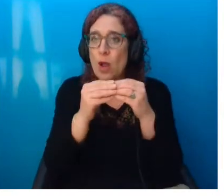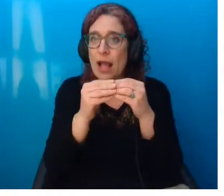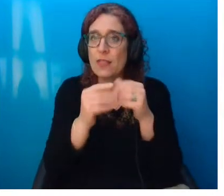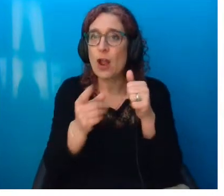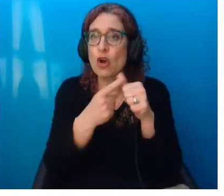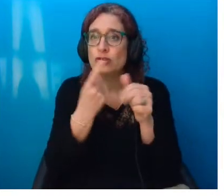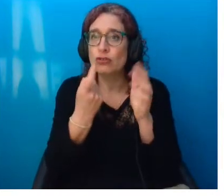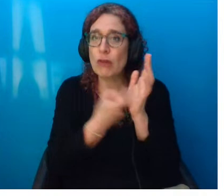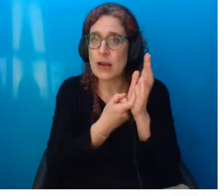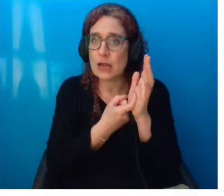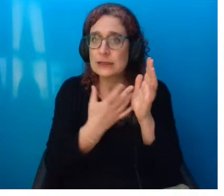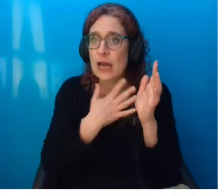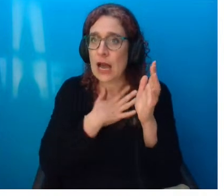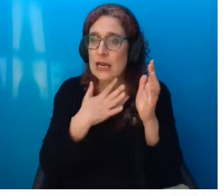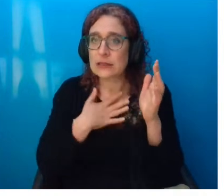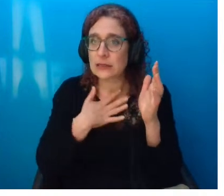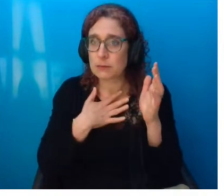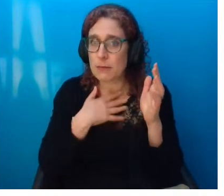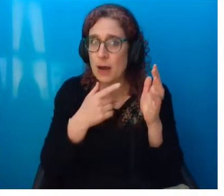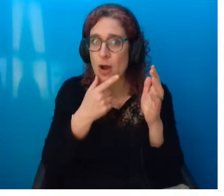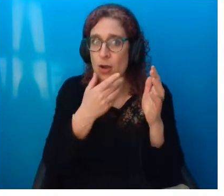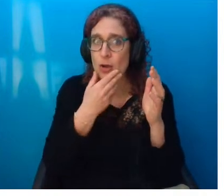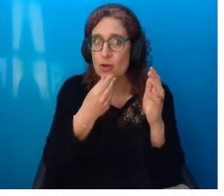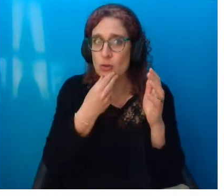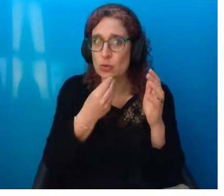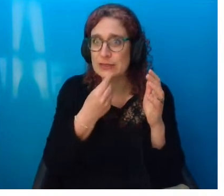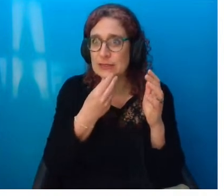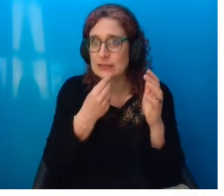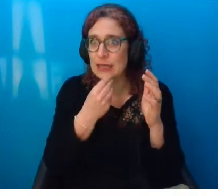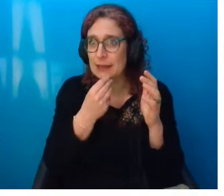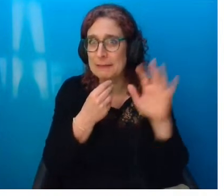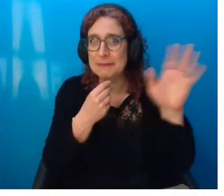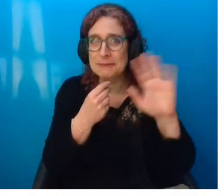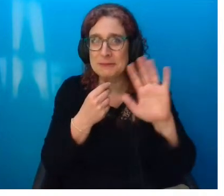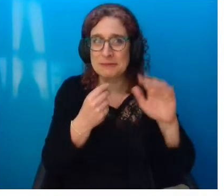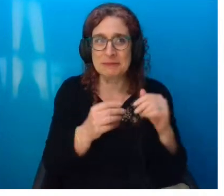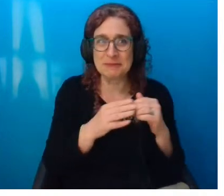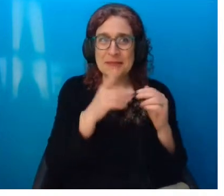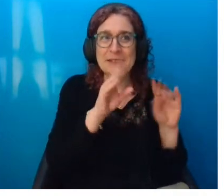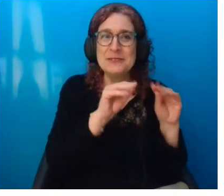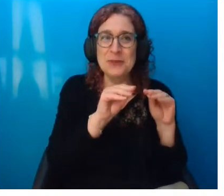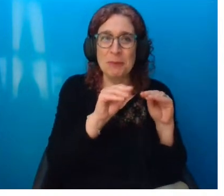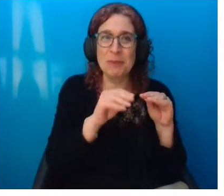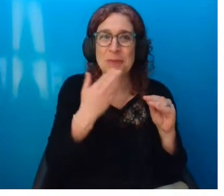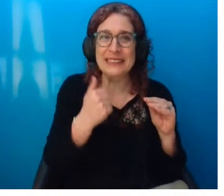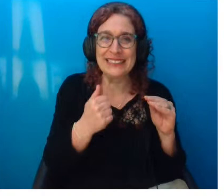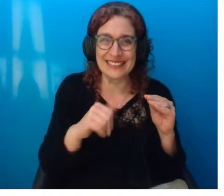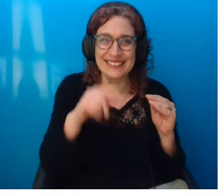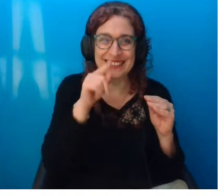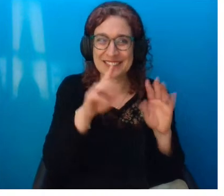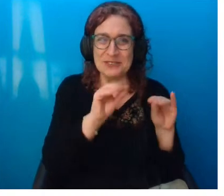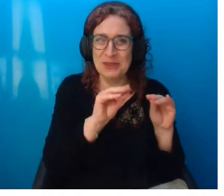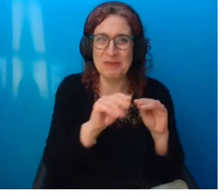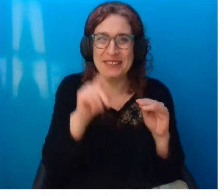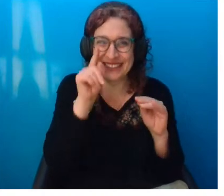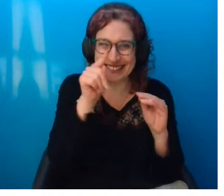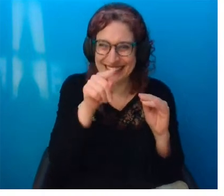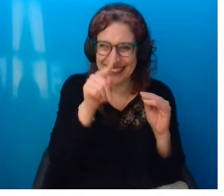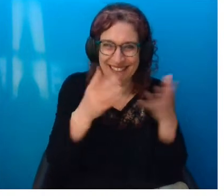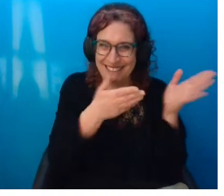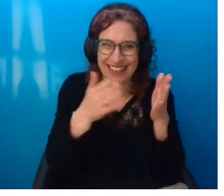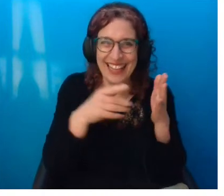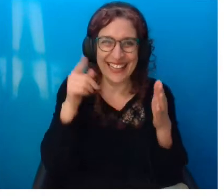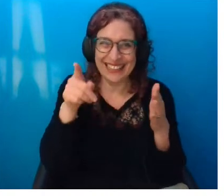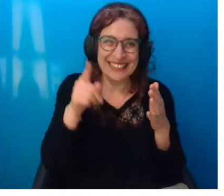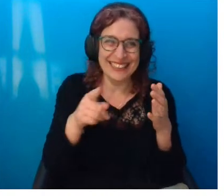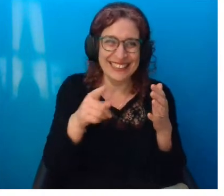symptoms using topical nasal steroids and antihistamine to treat multimorbid allergic rhinitis and asthma.